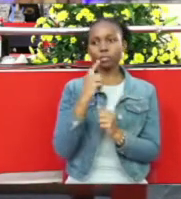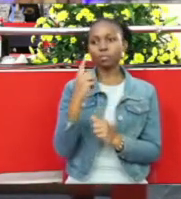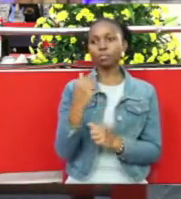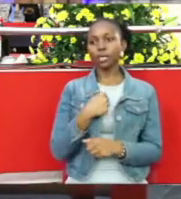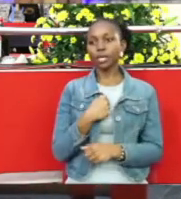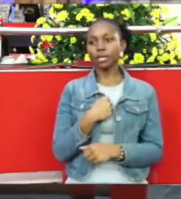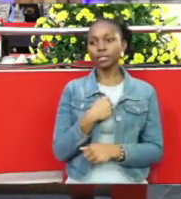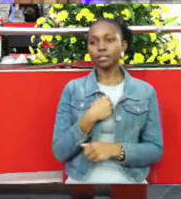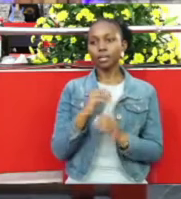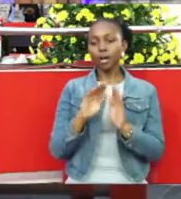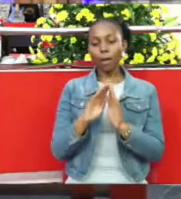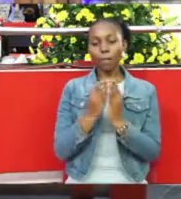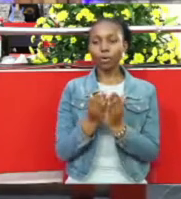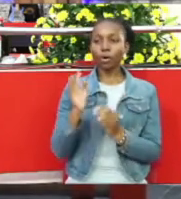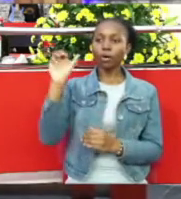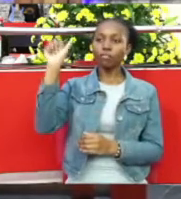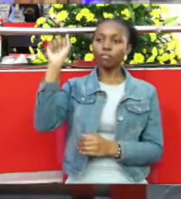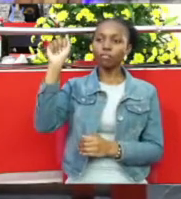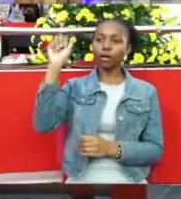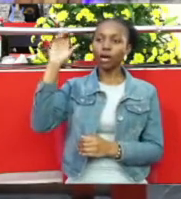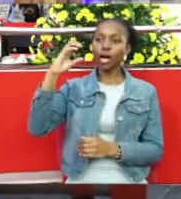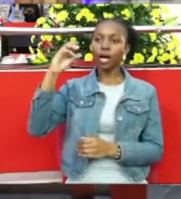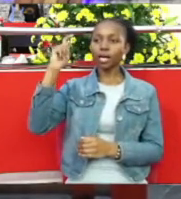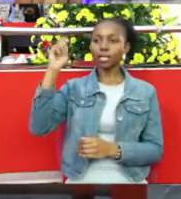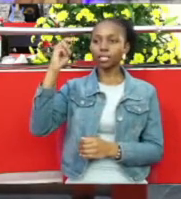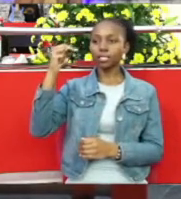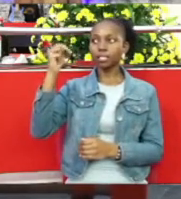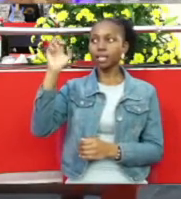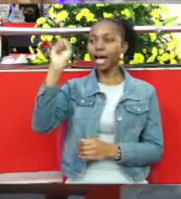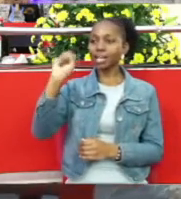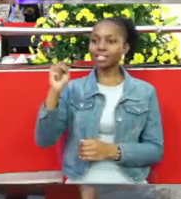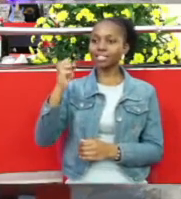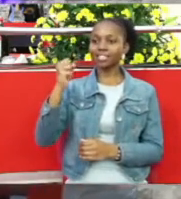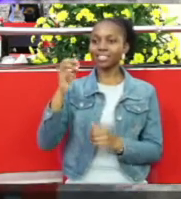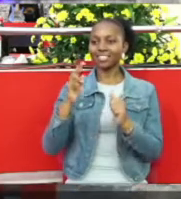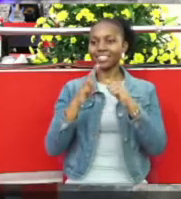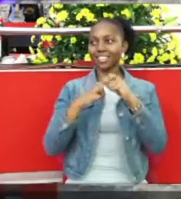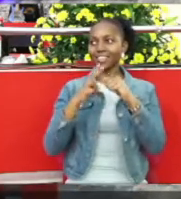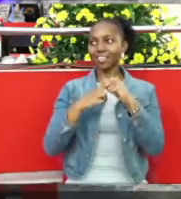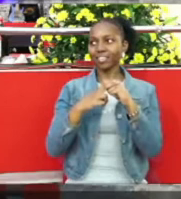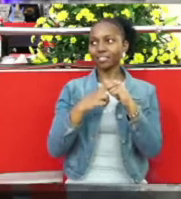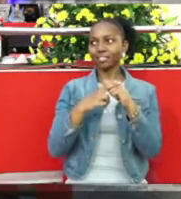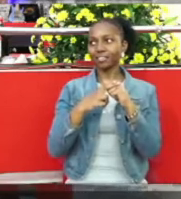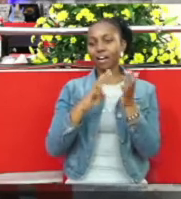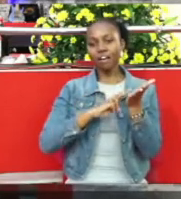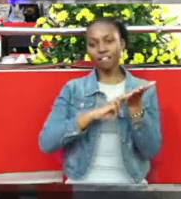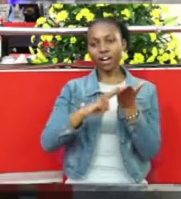chapter number 7. Matendo ya Mitume 7. I'm reading from verse 48 to 50.